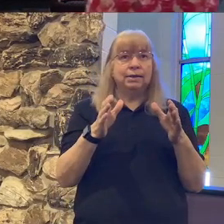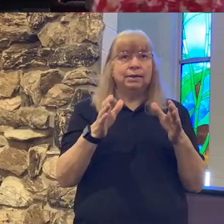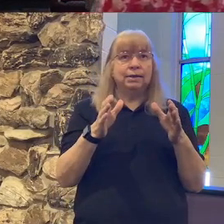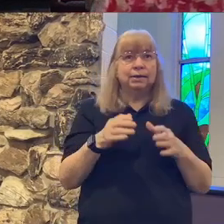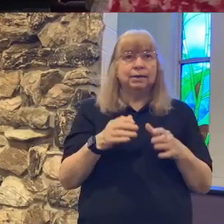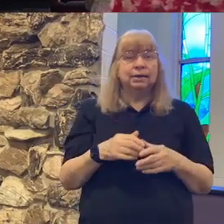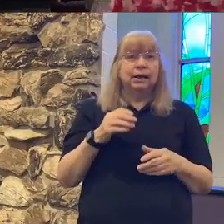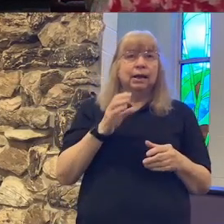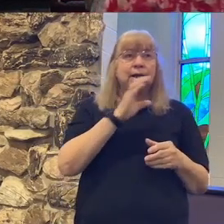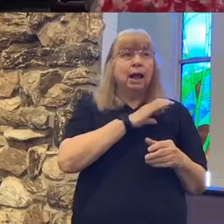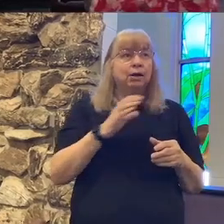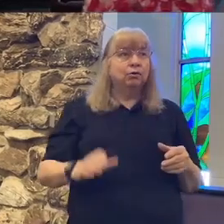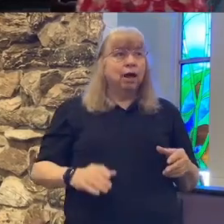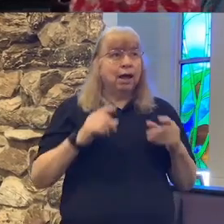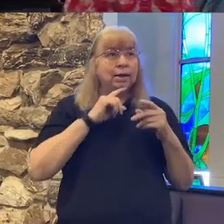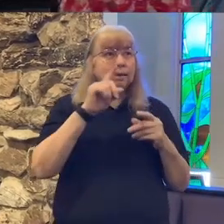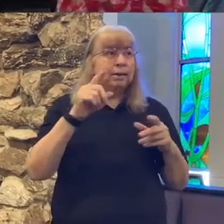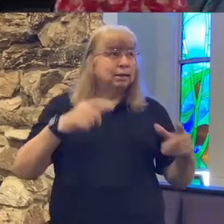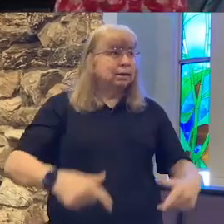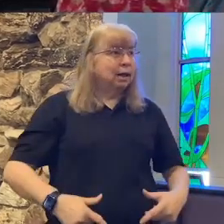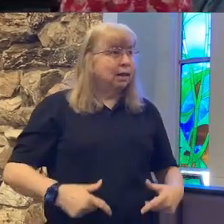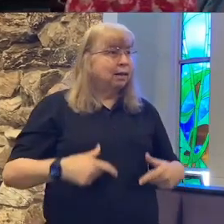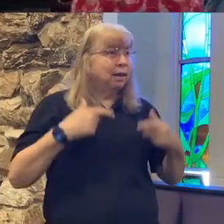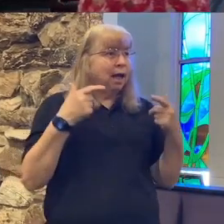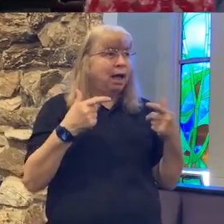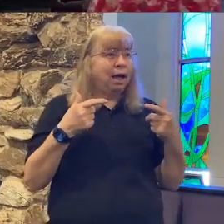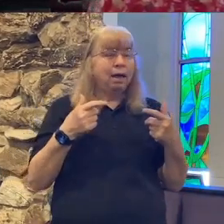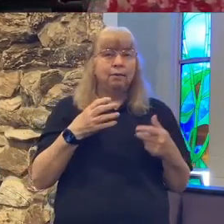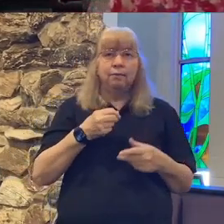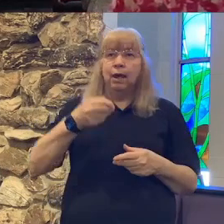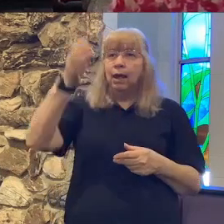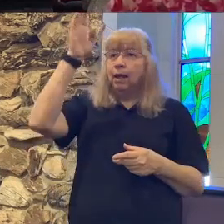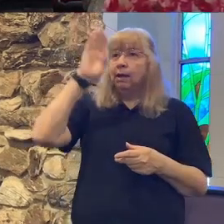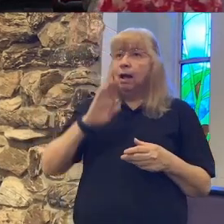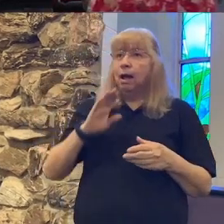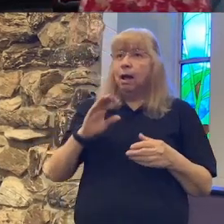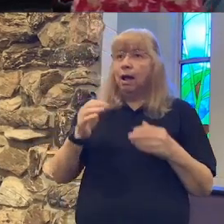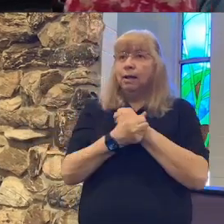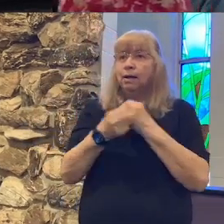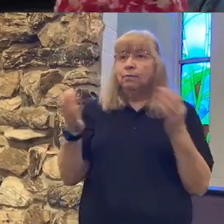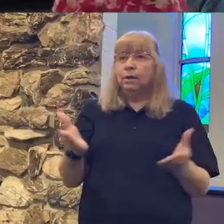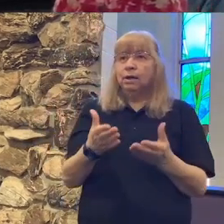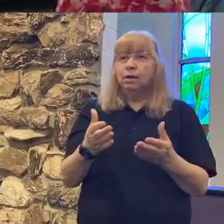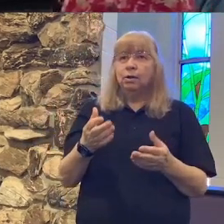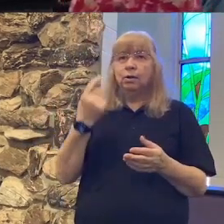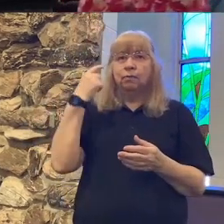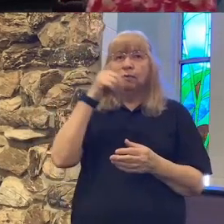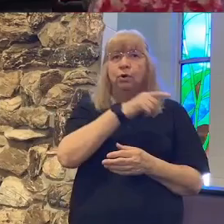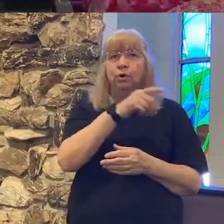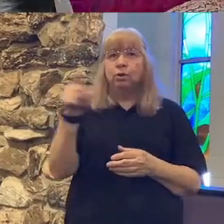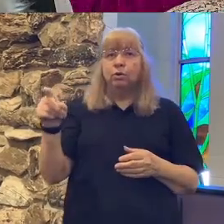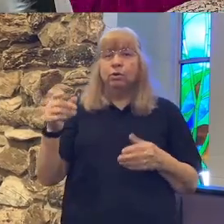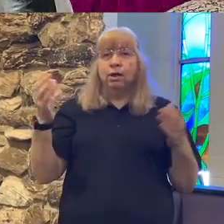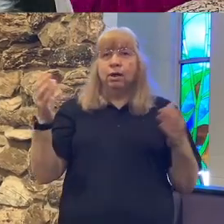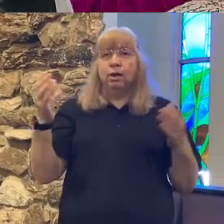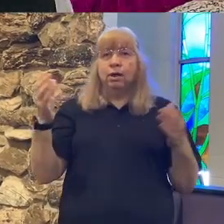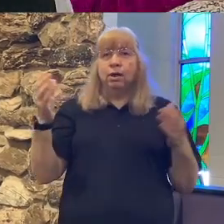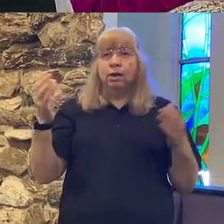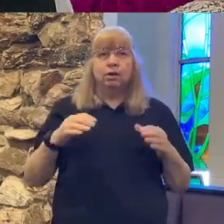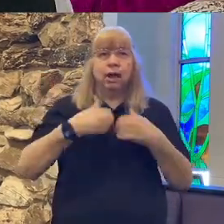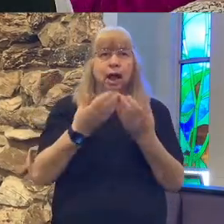that Christ is alive and that His love is here for you. Here's how we live